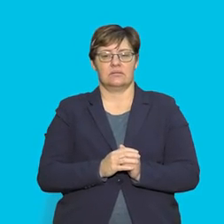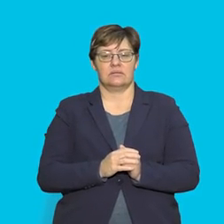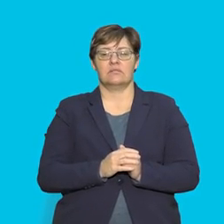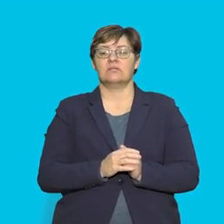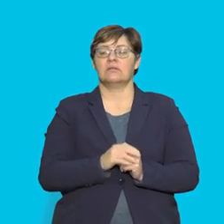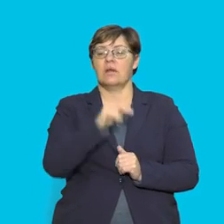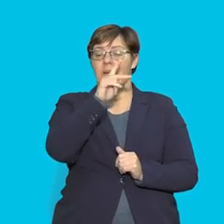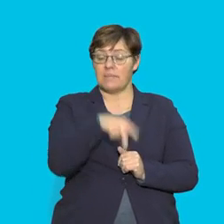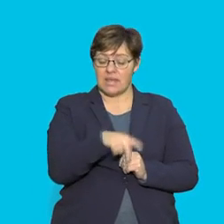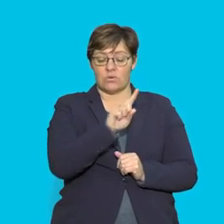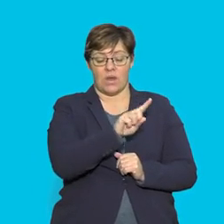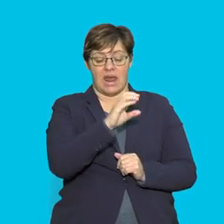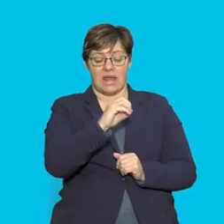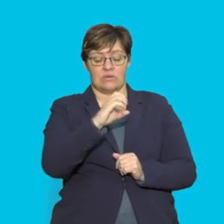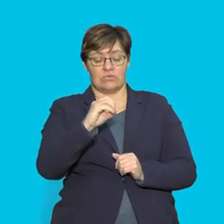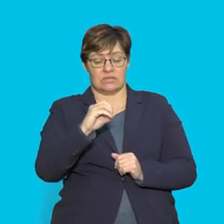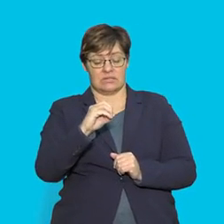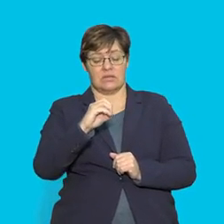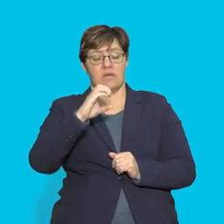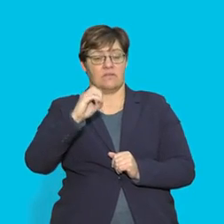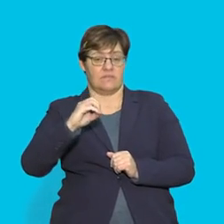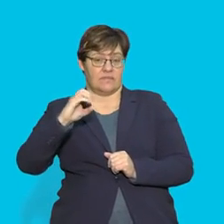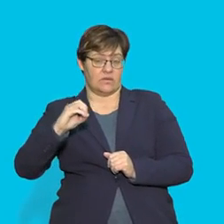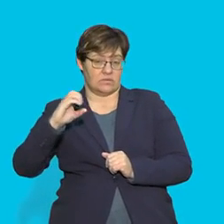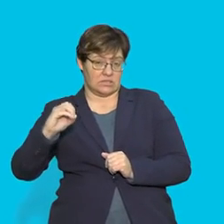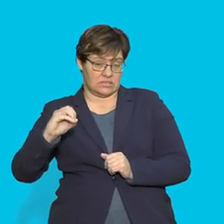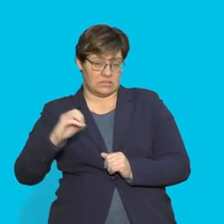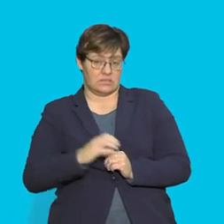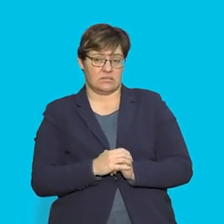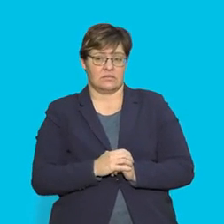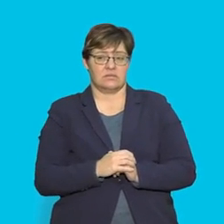N. I know that my P will be the 100,000,